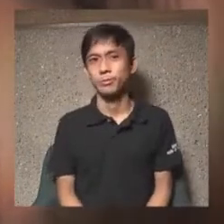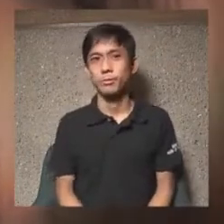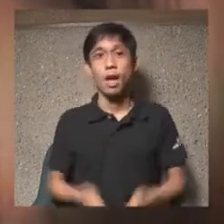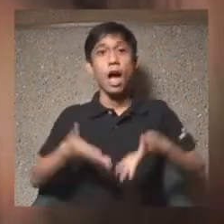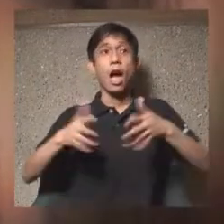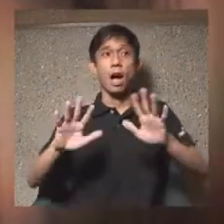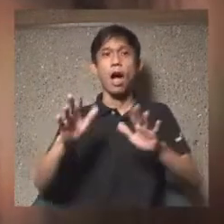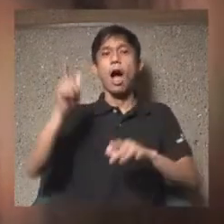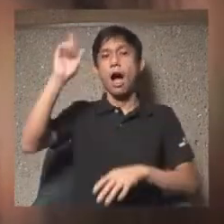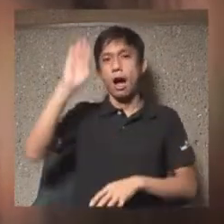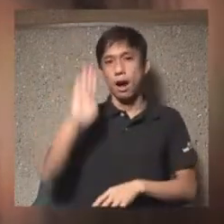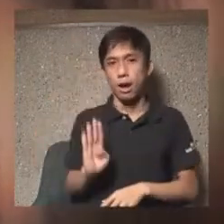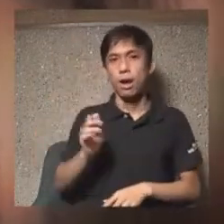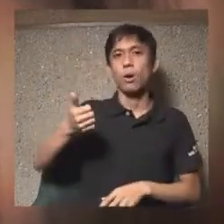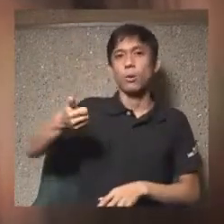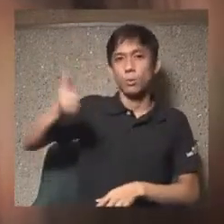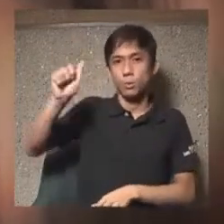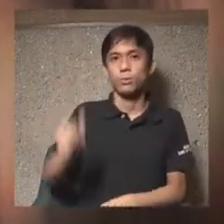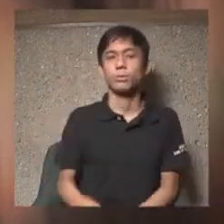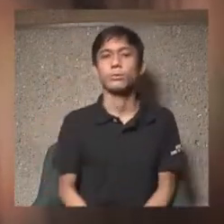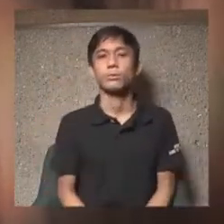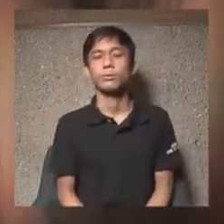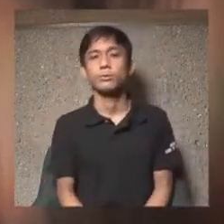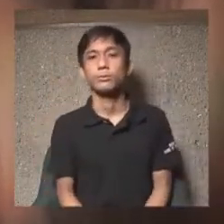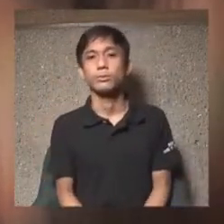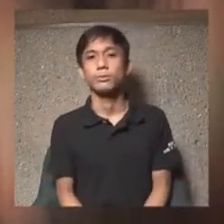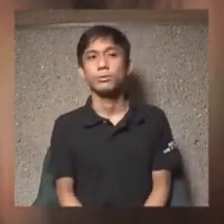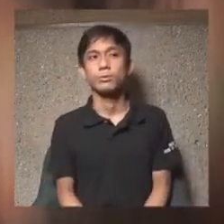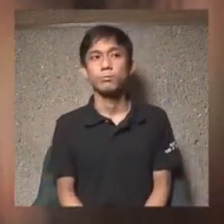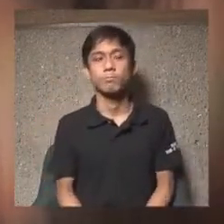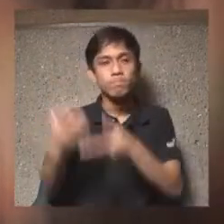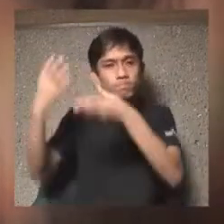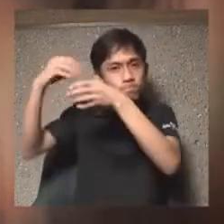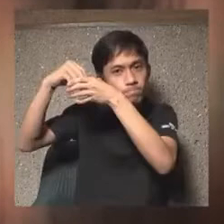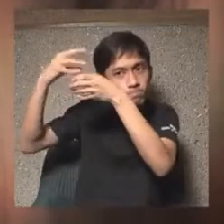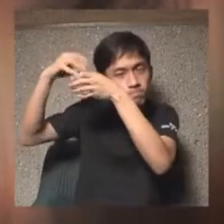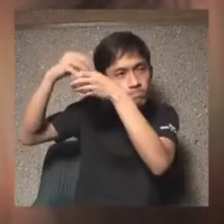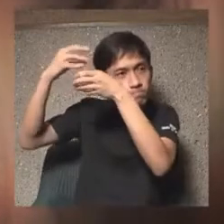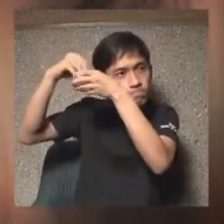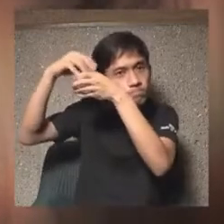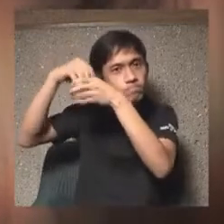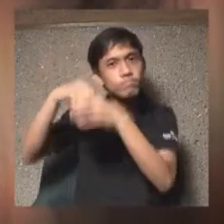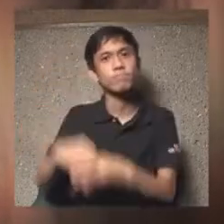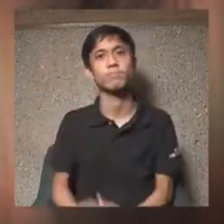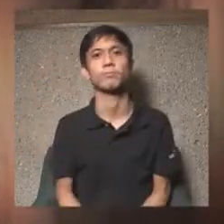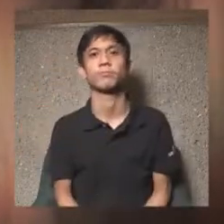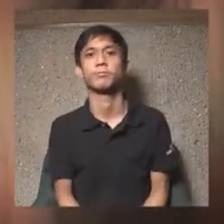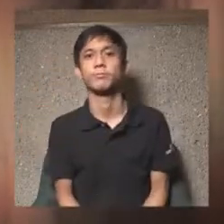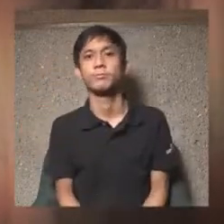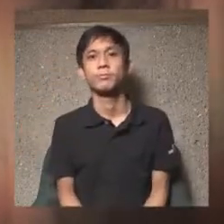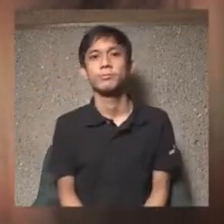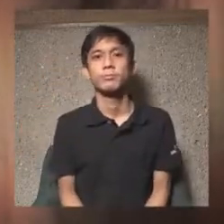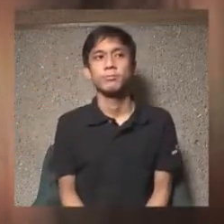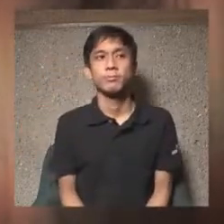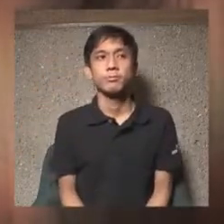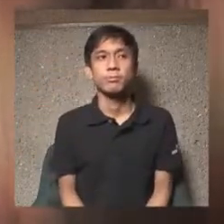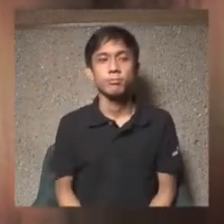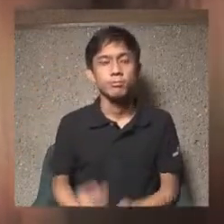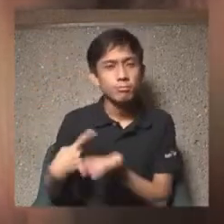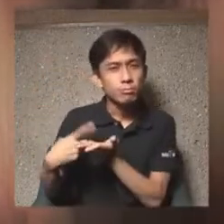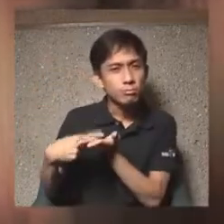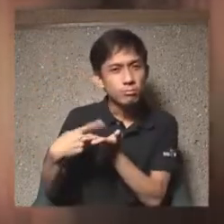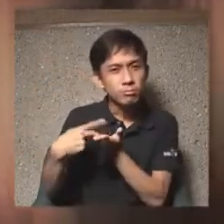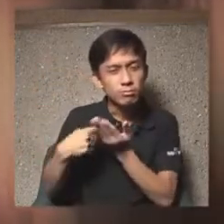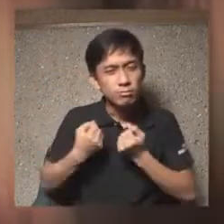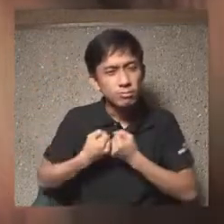Ooh, that's a tough one. Let's do it. Let God win. We're going to be talking about wrestling today. How many here are fans